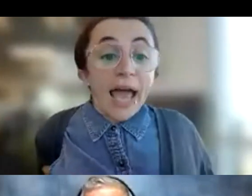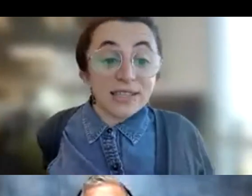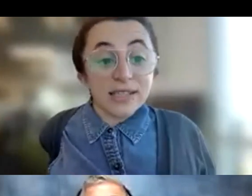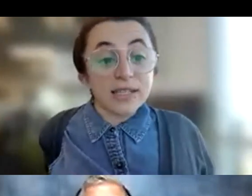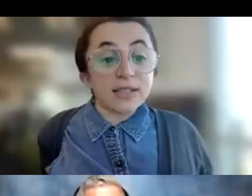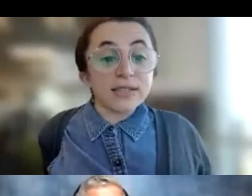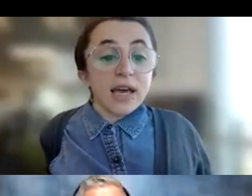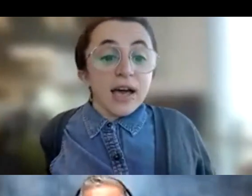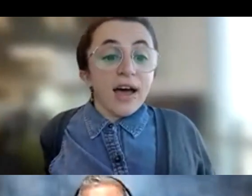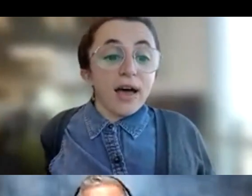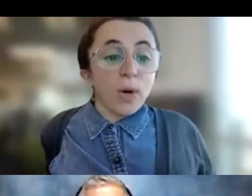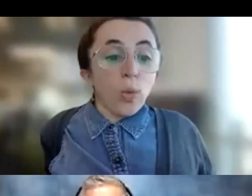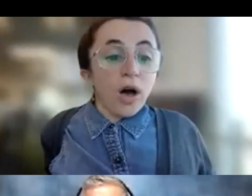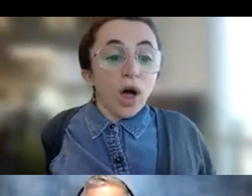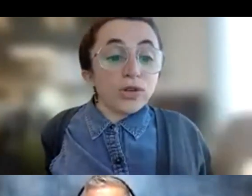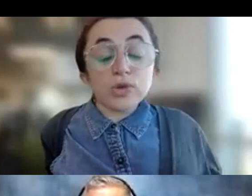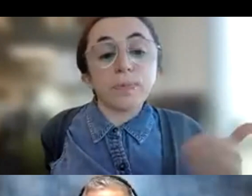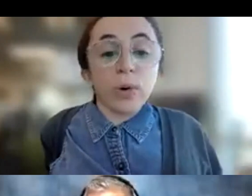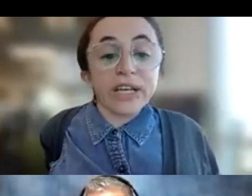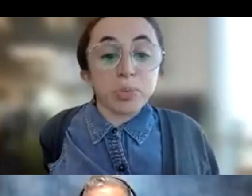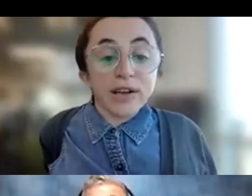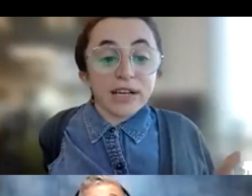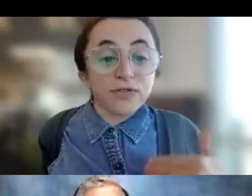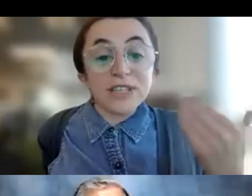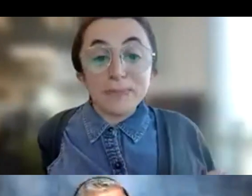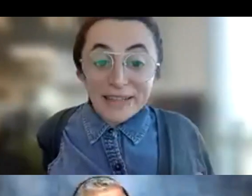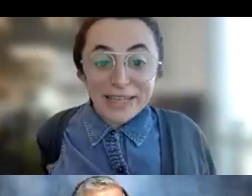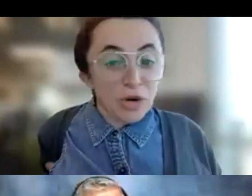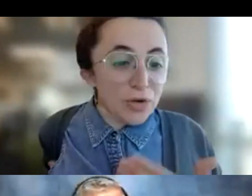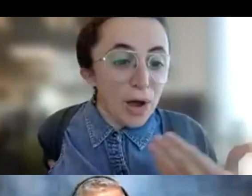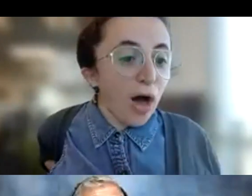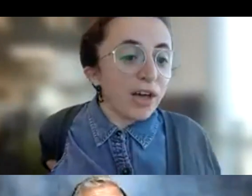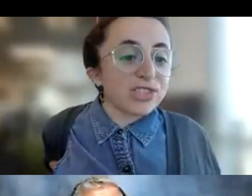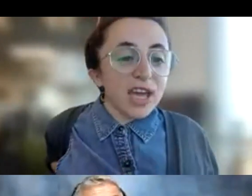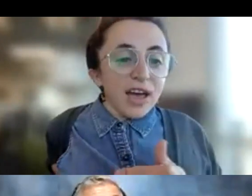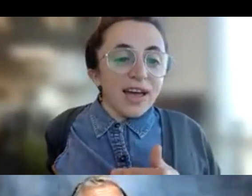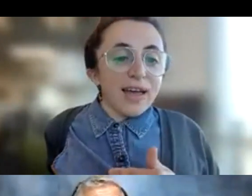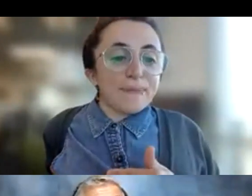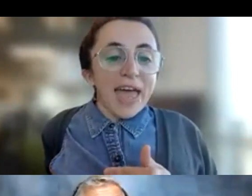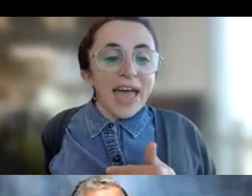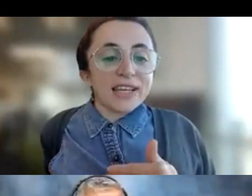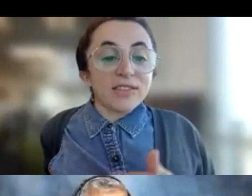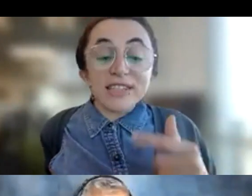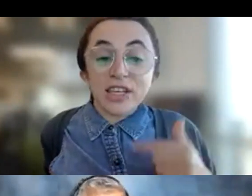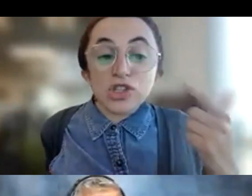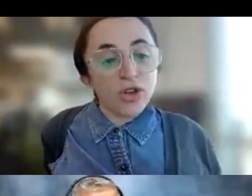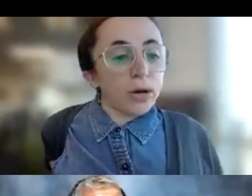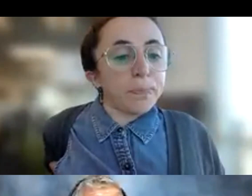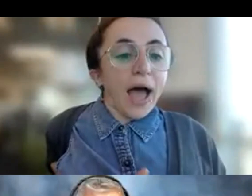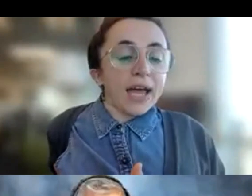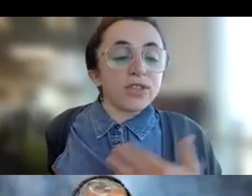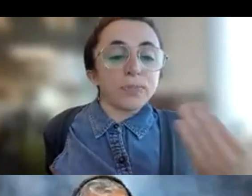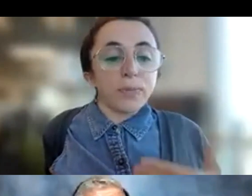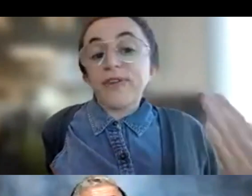cross-disability access needs, while also supporting project feasibility and overall cost. And this can